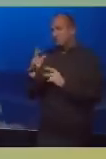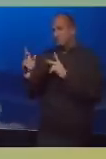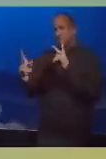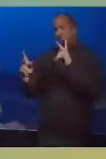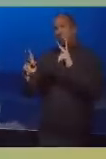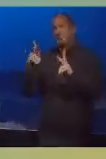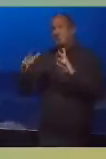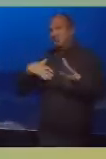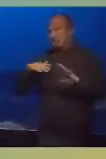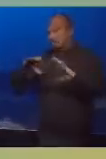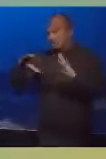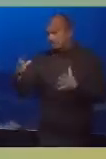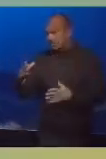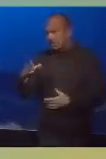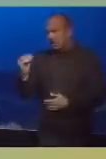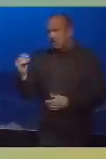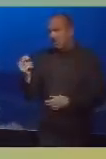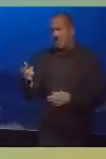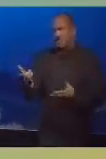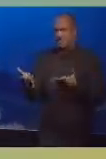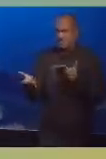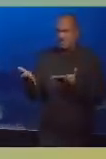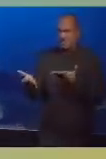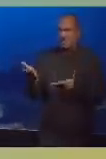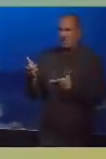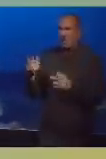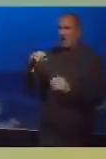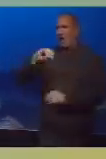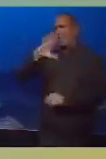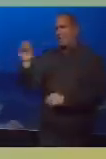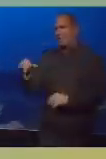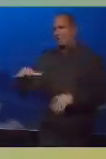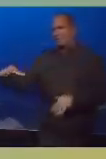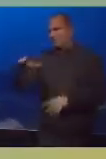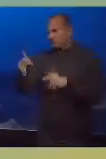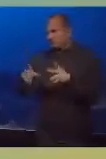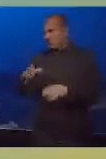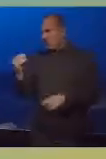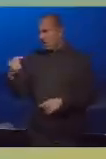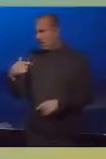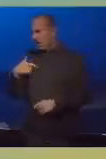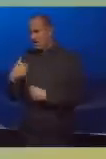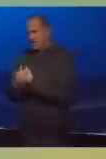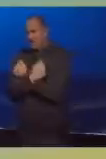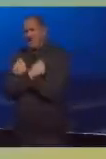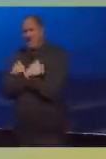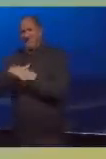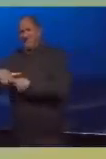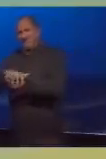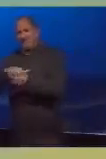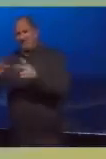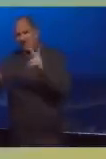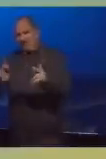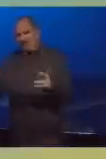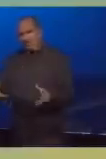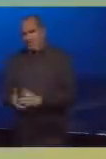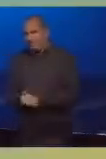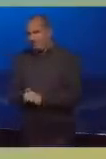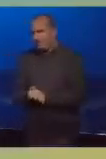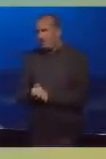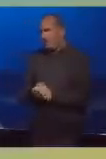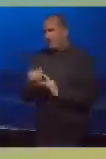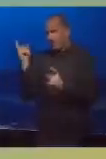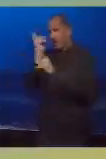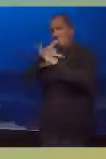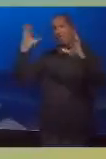my countrymen, and of course, the life of Africans and the continent that I loved the most. The